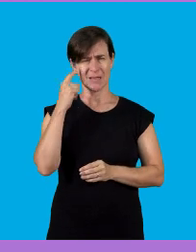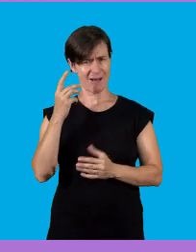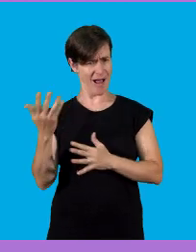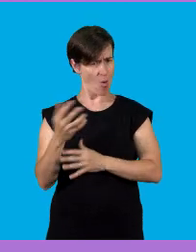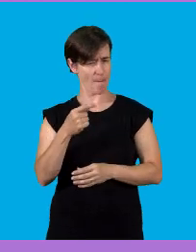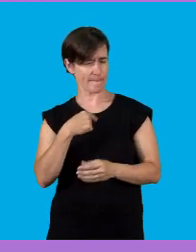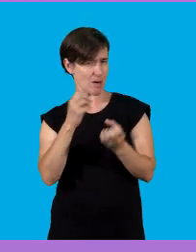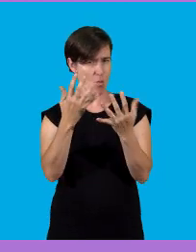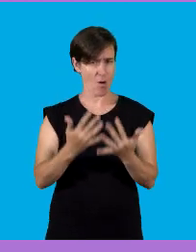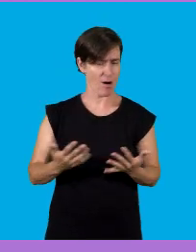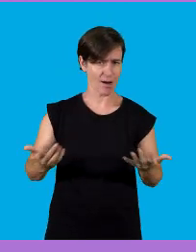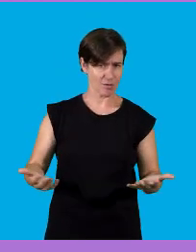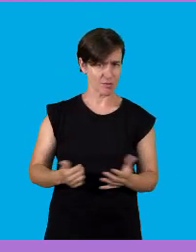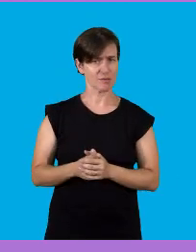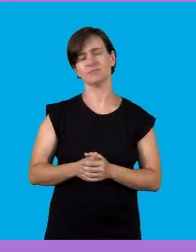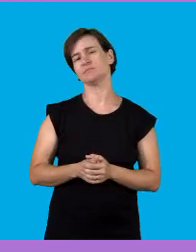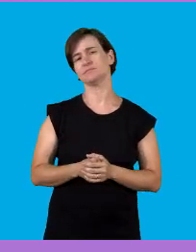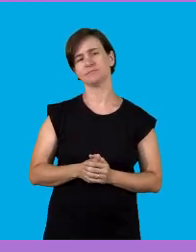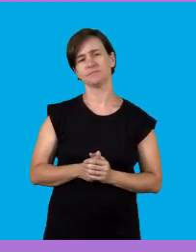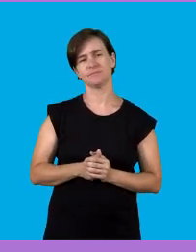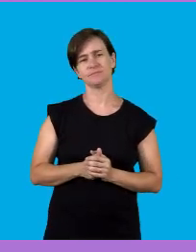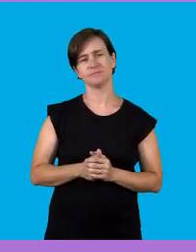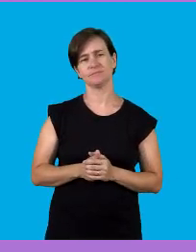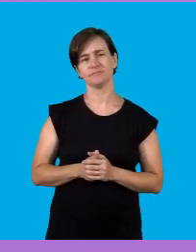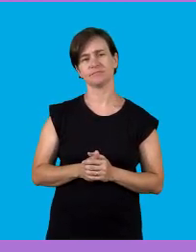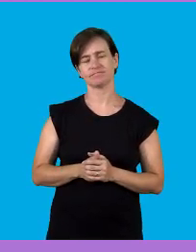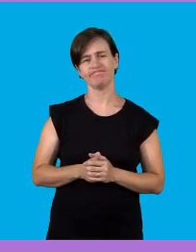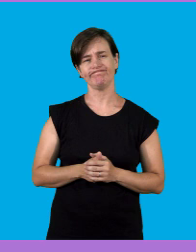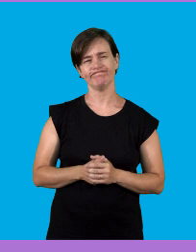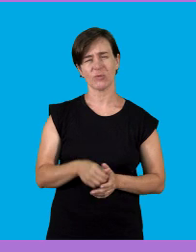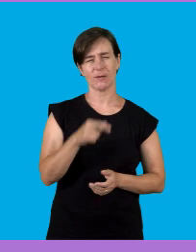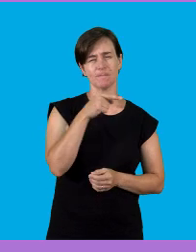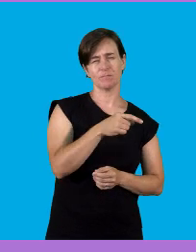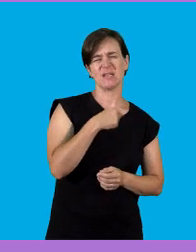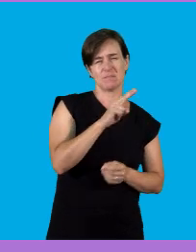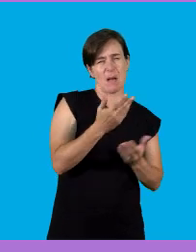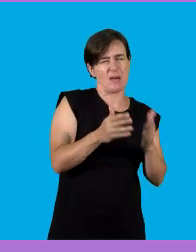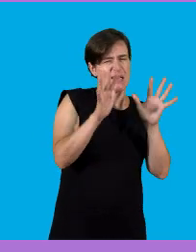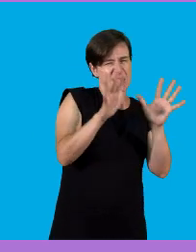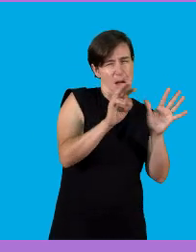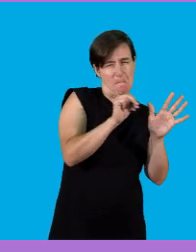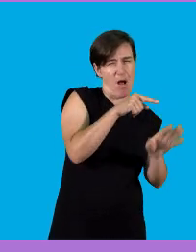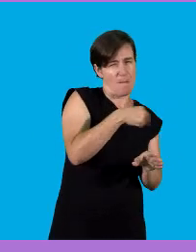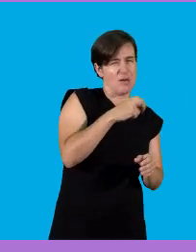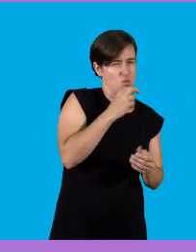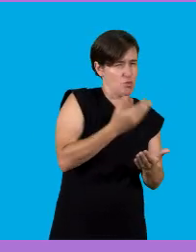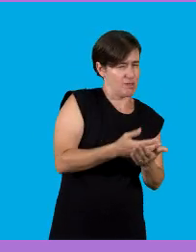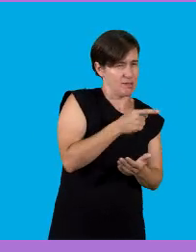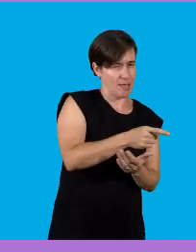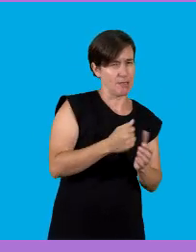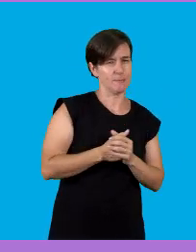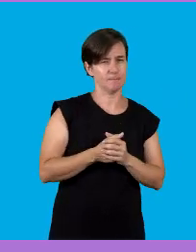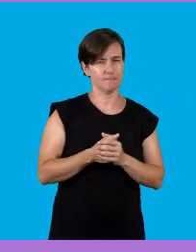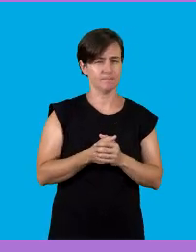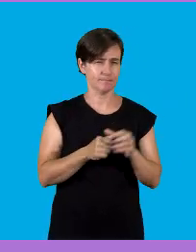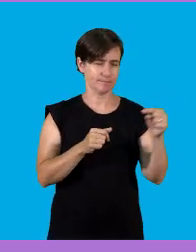come up with a plan, right? So here, first of all, I'll see, okay, I'll work with 10 miles. There's 10 miles.